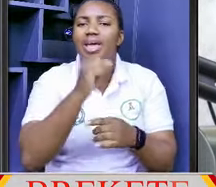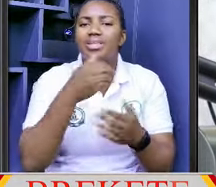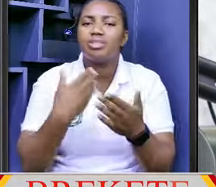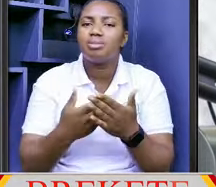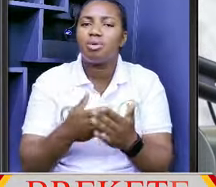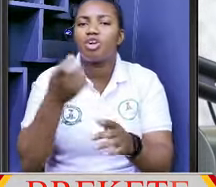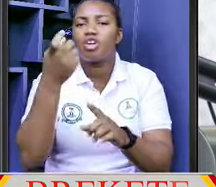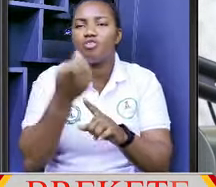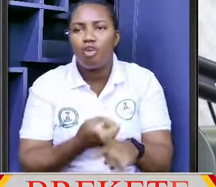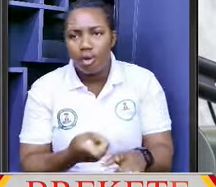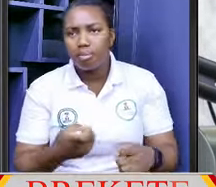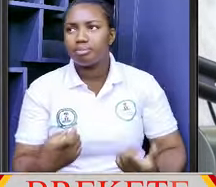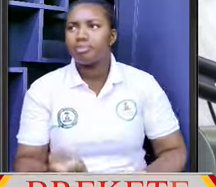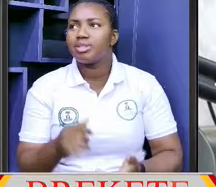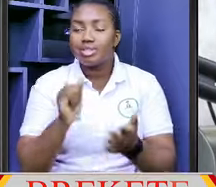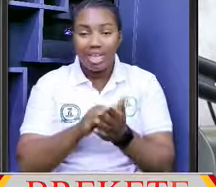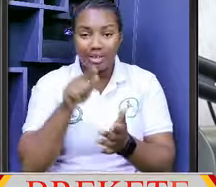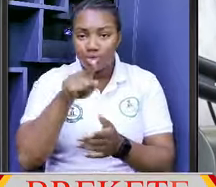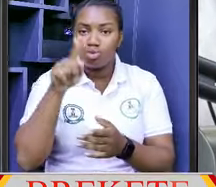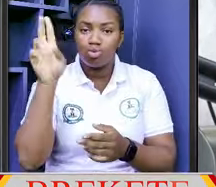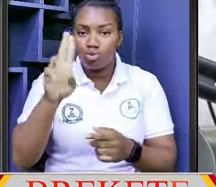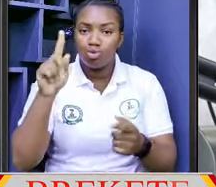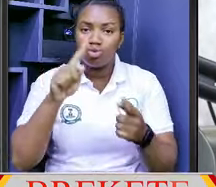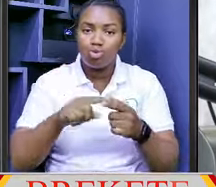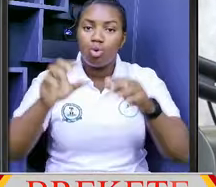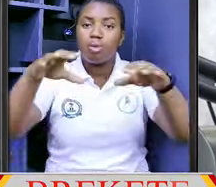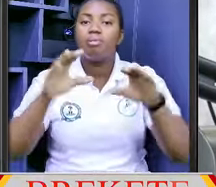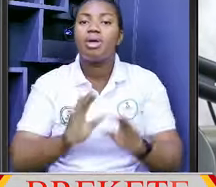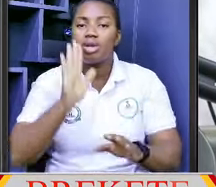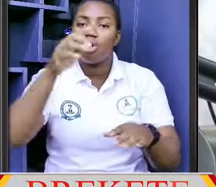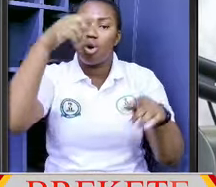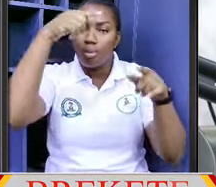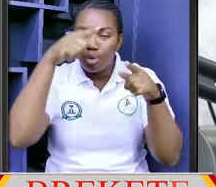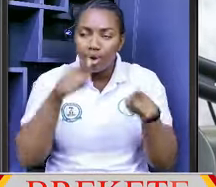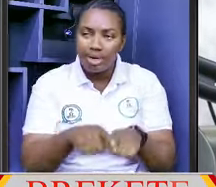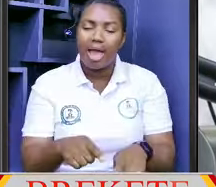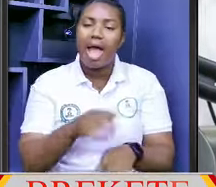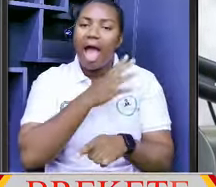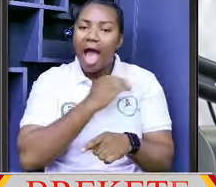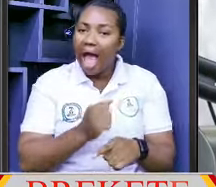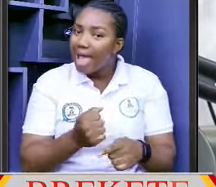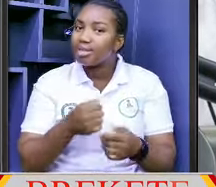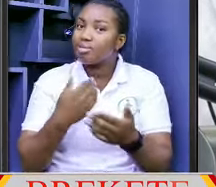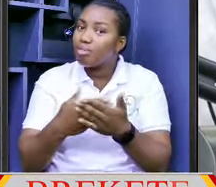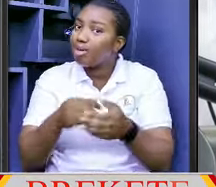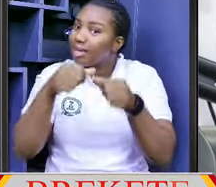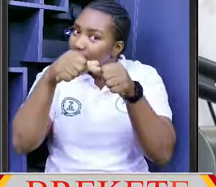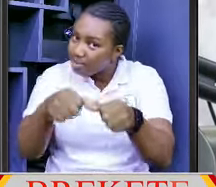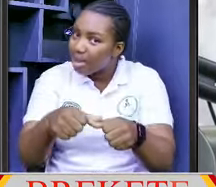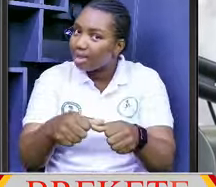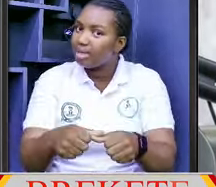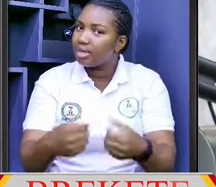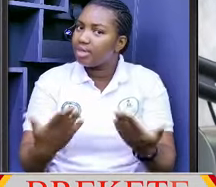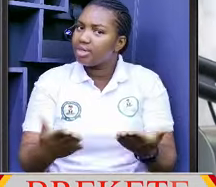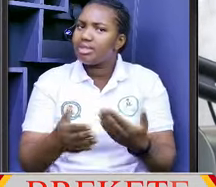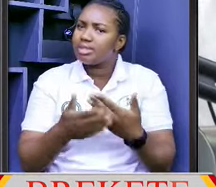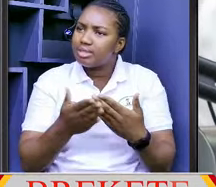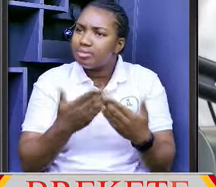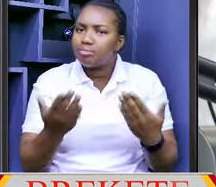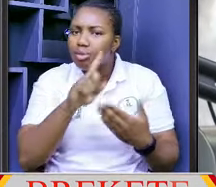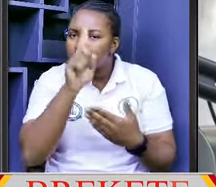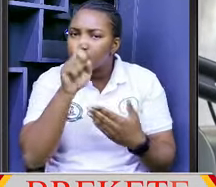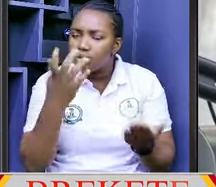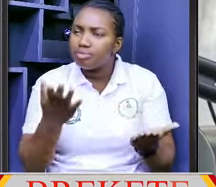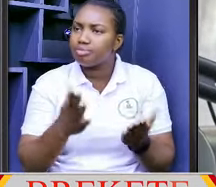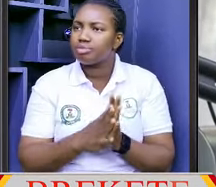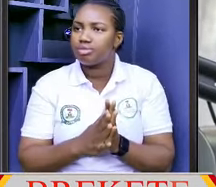that you used to bury him and there were proceeds behind? Yes, it's sir. Very simple. Okay, sir.